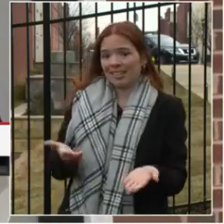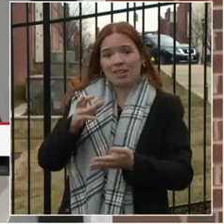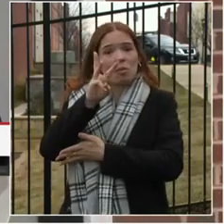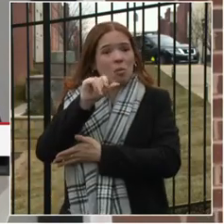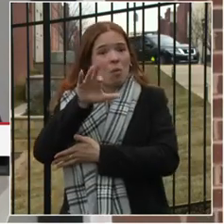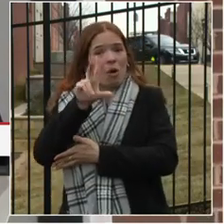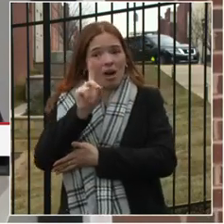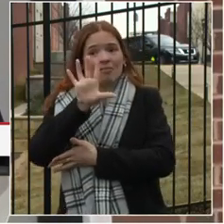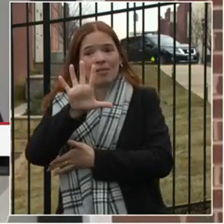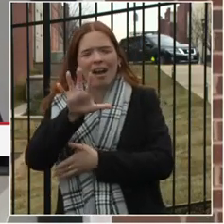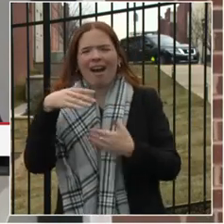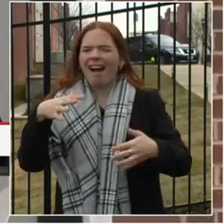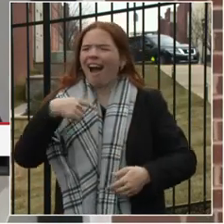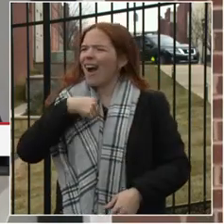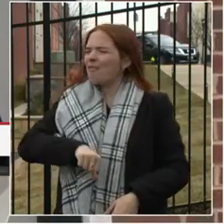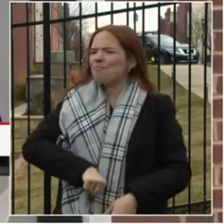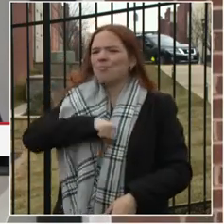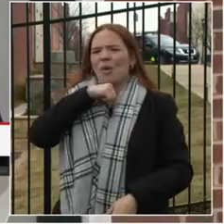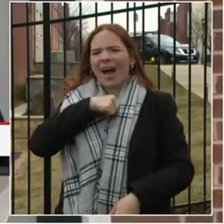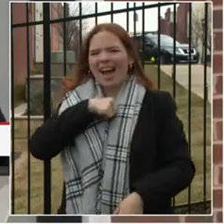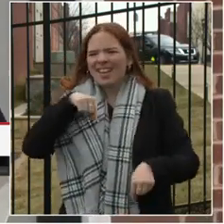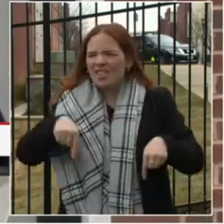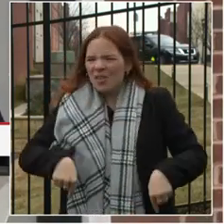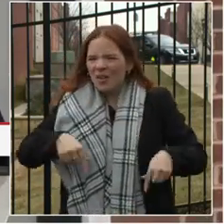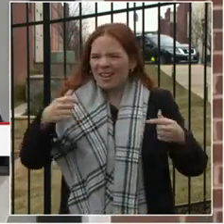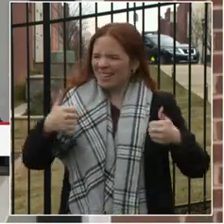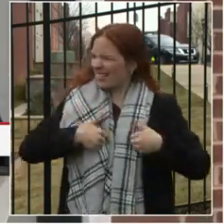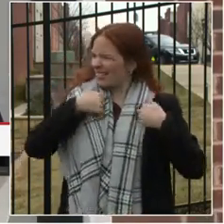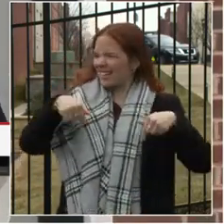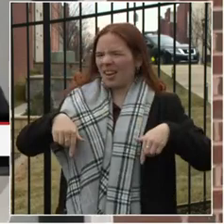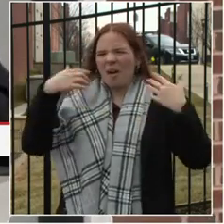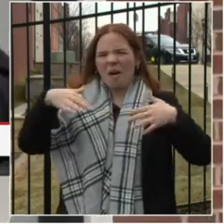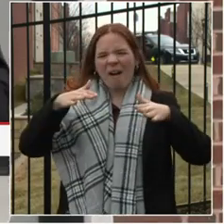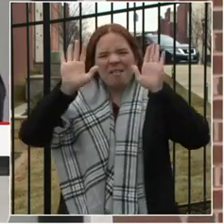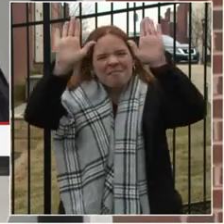in Ward 5 celebrating